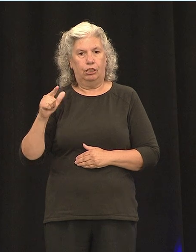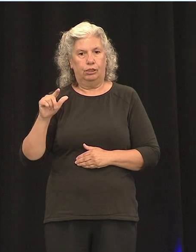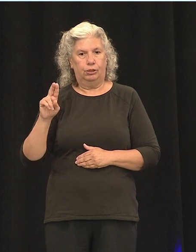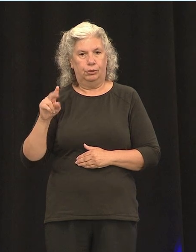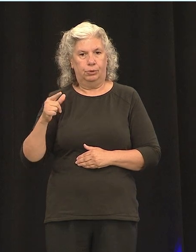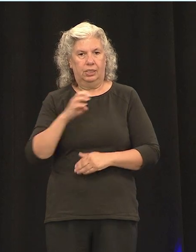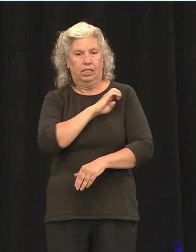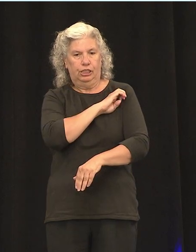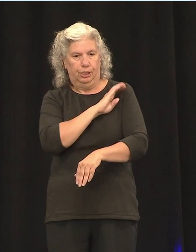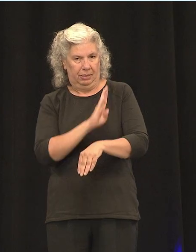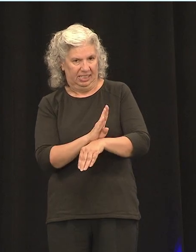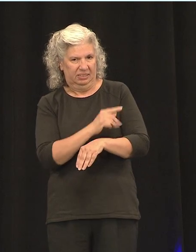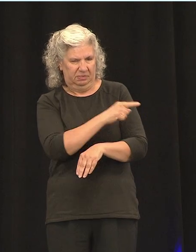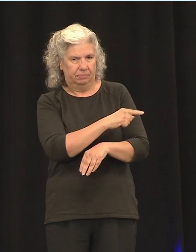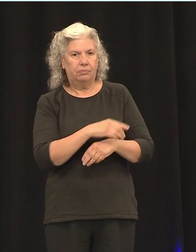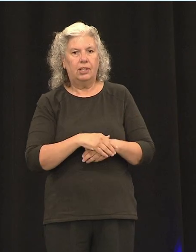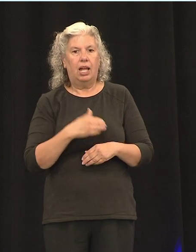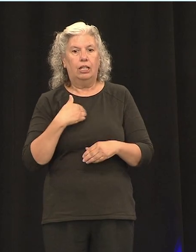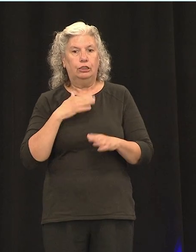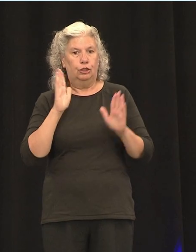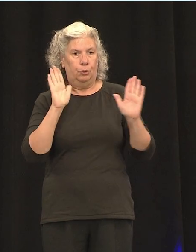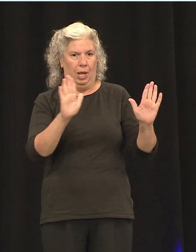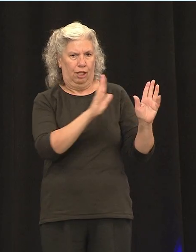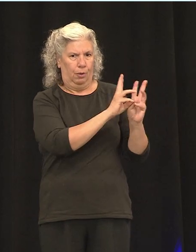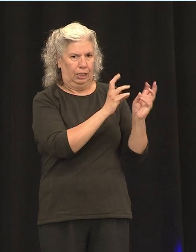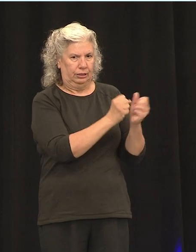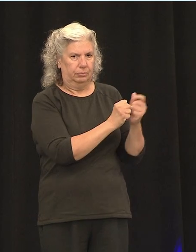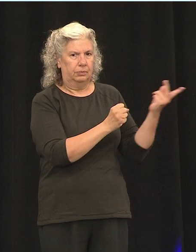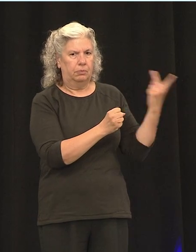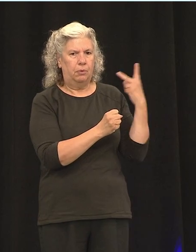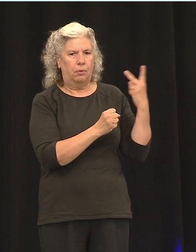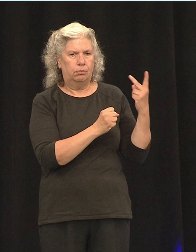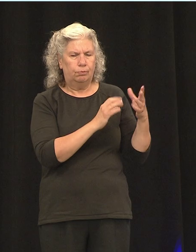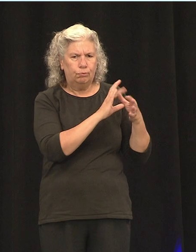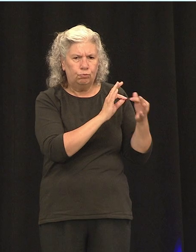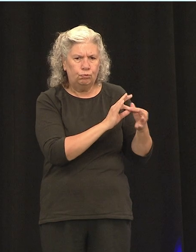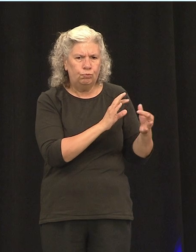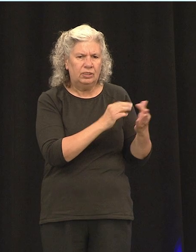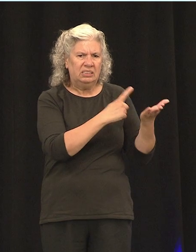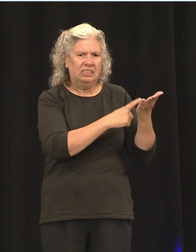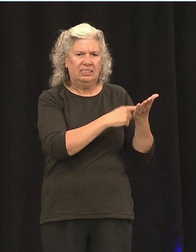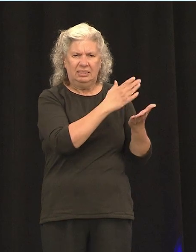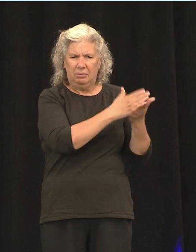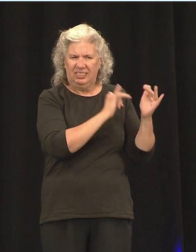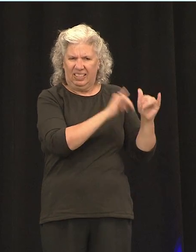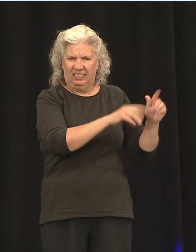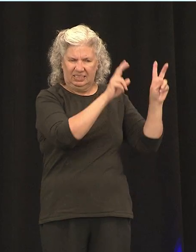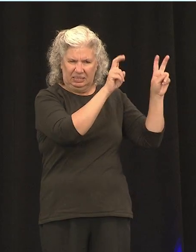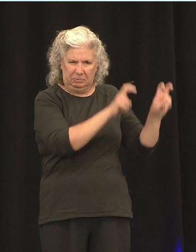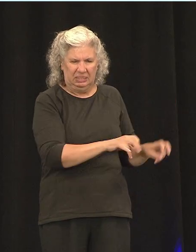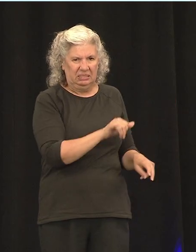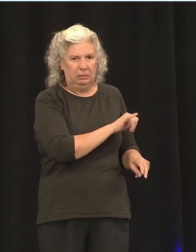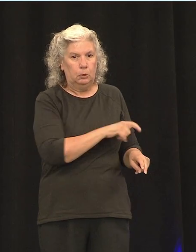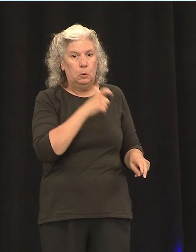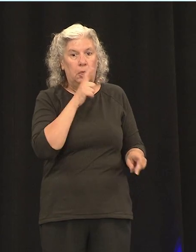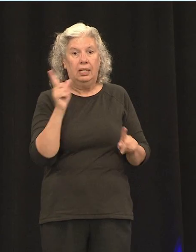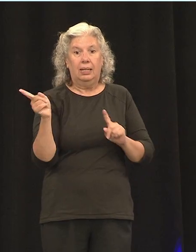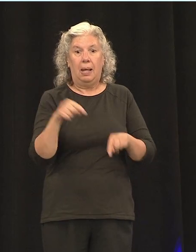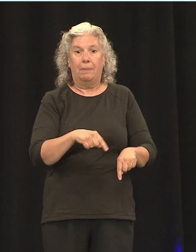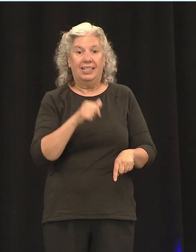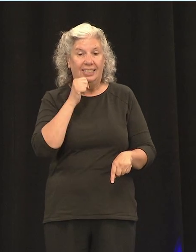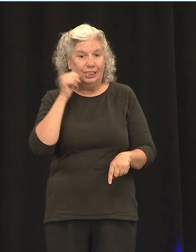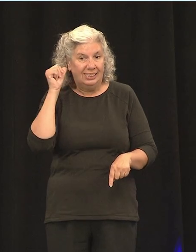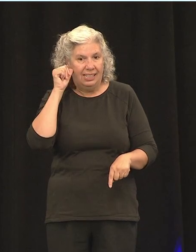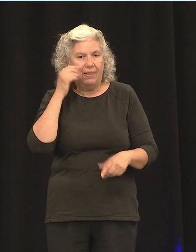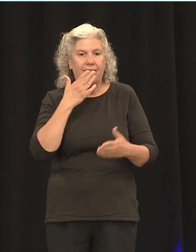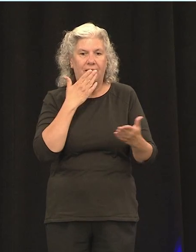was great and well attended, where we talked about some of these issues. So for those of you who attended yesterday, thank you, and hopefully